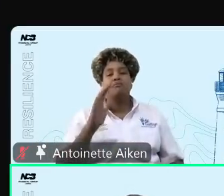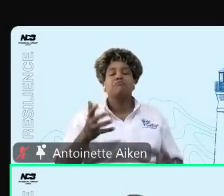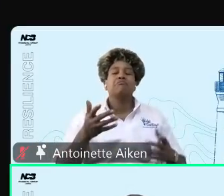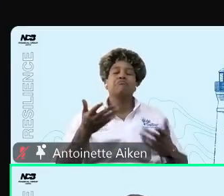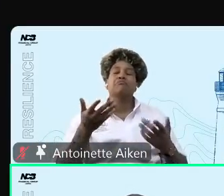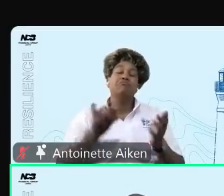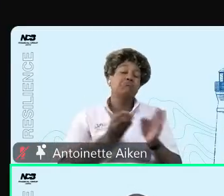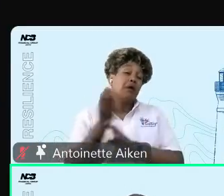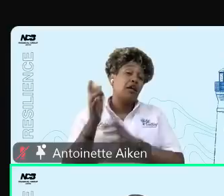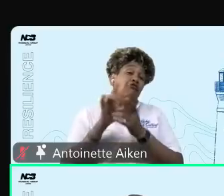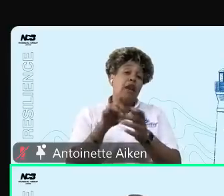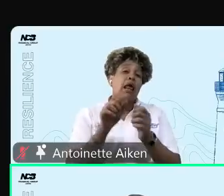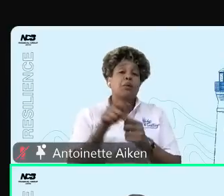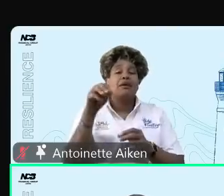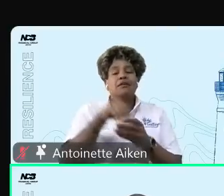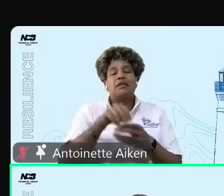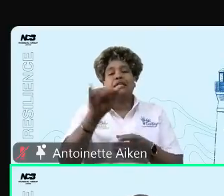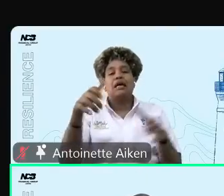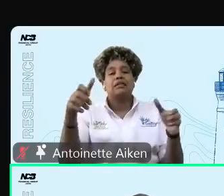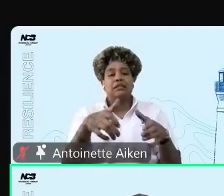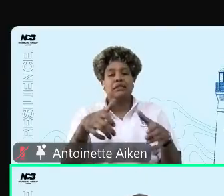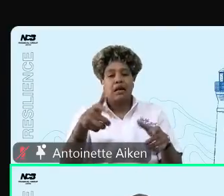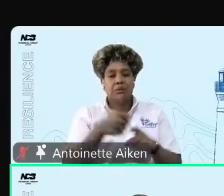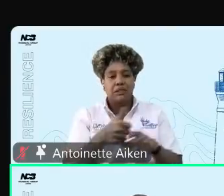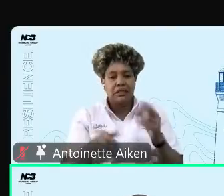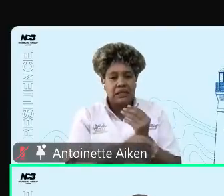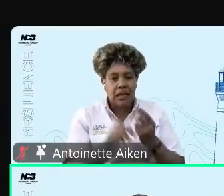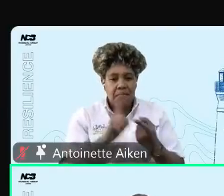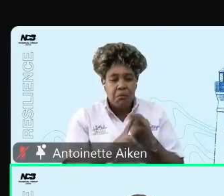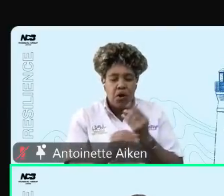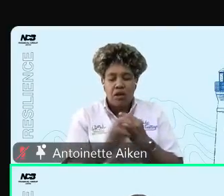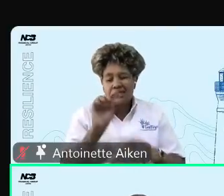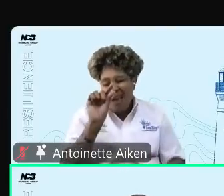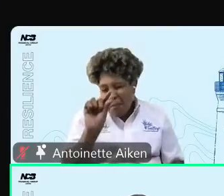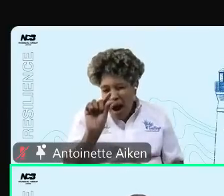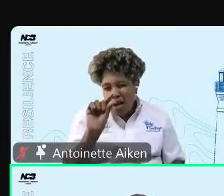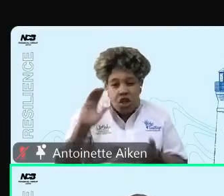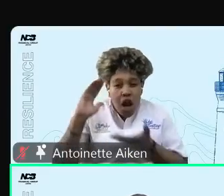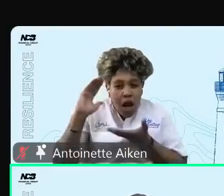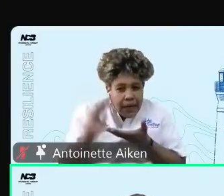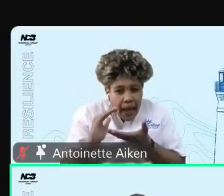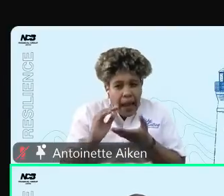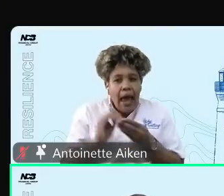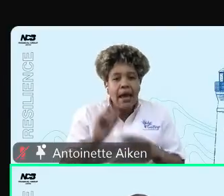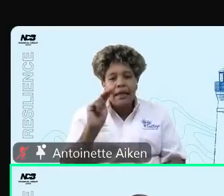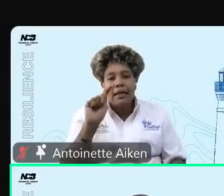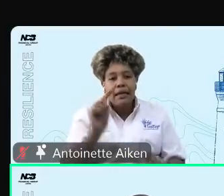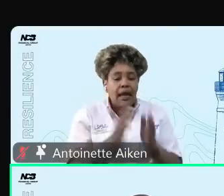facilities within that segment, in addition to a marginal decline in net